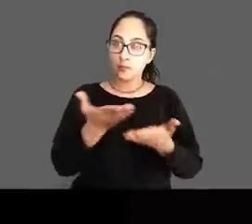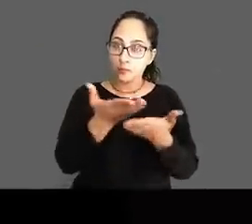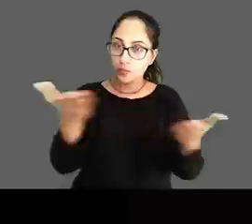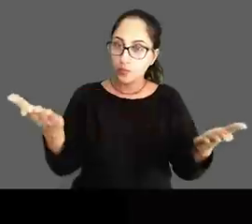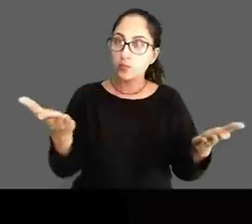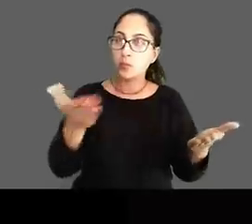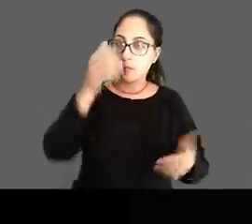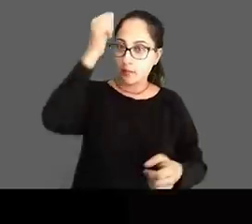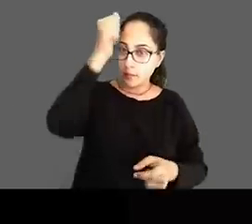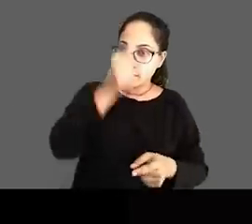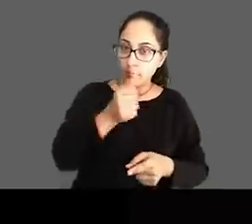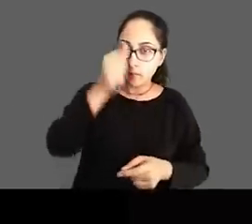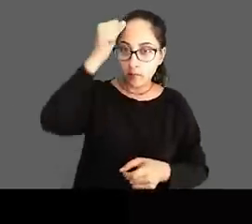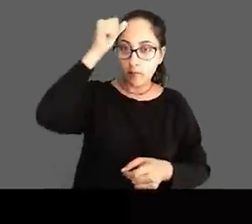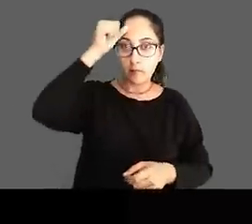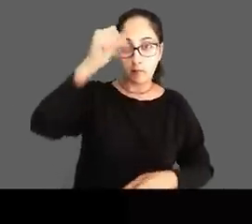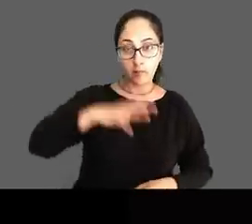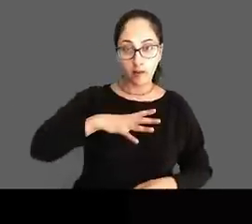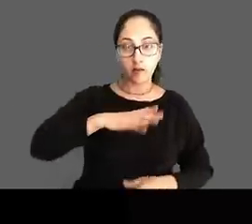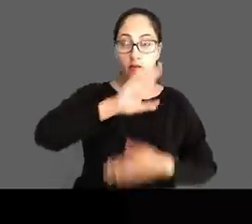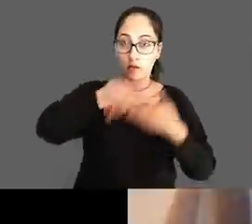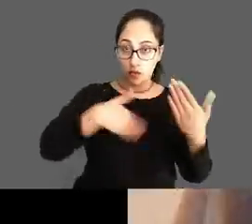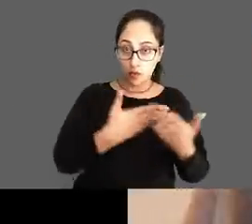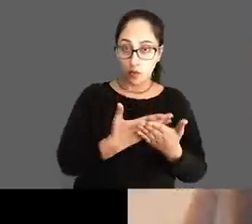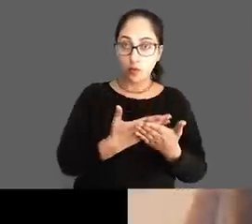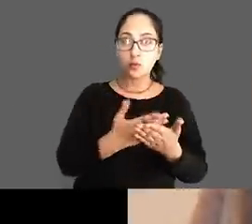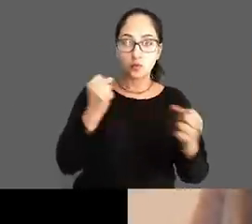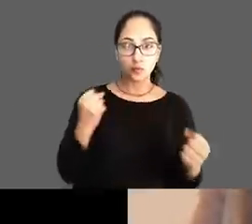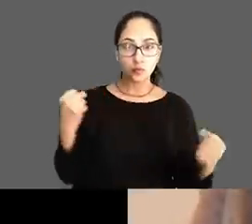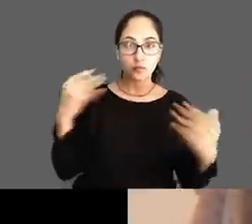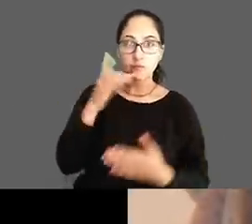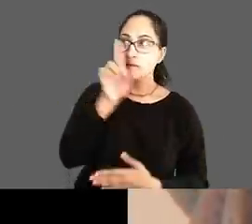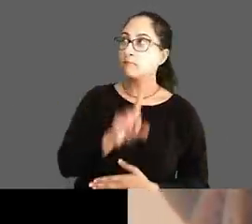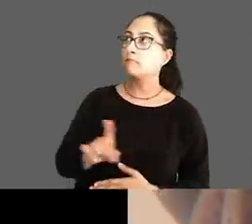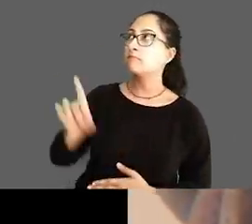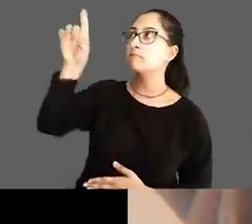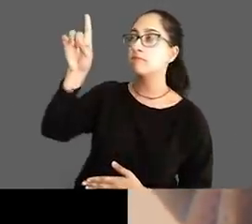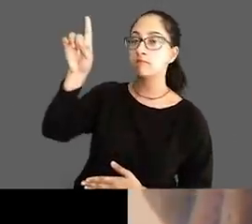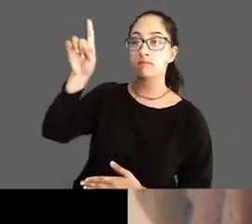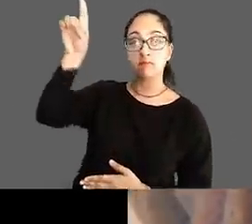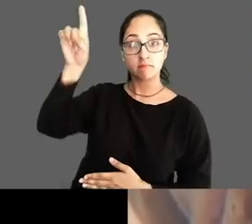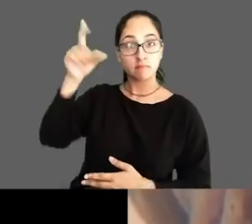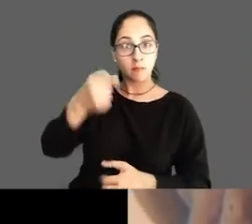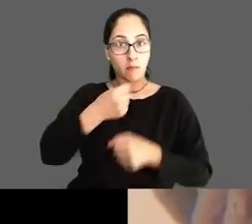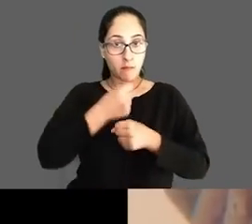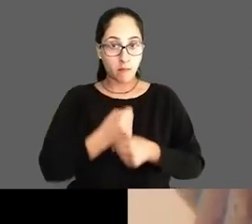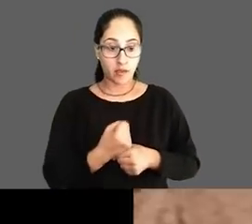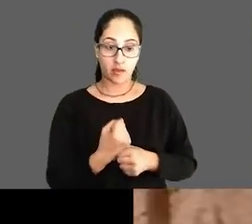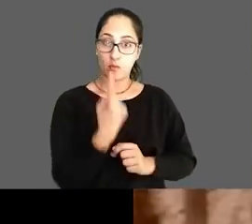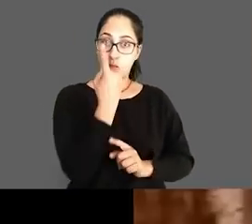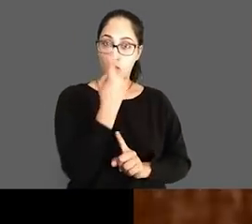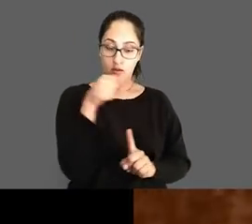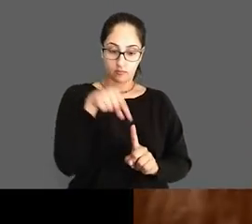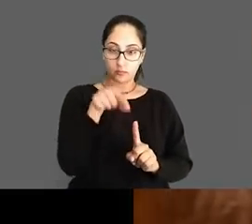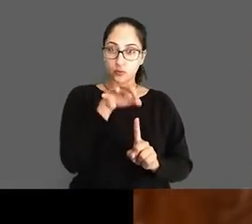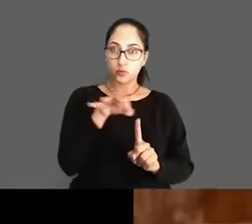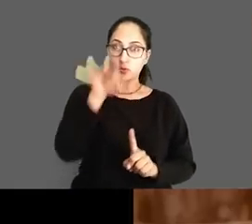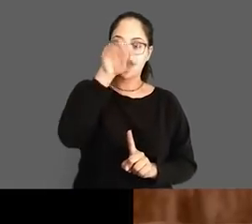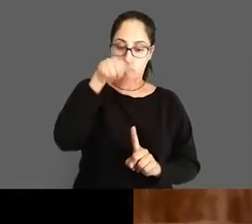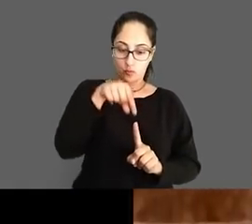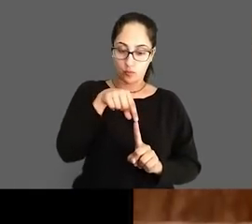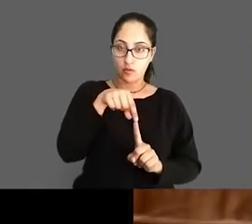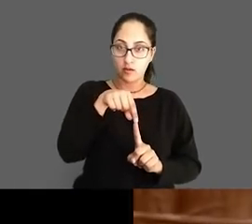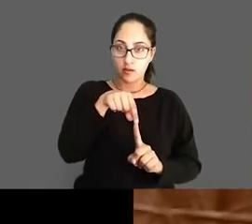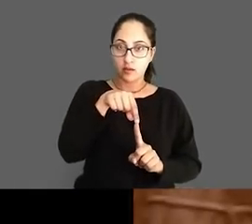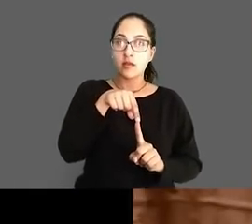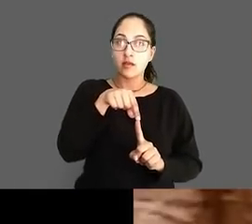mankind, fear your Lord, who created you of a single soul,